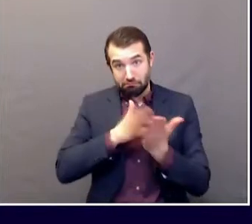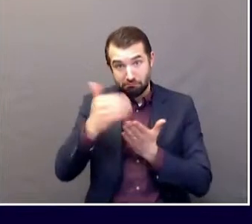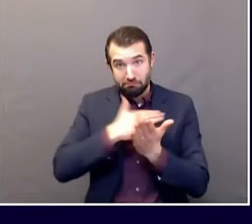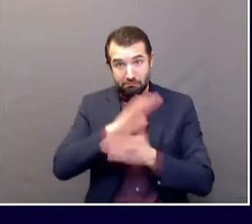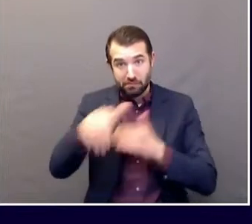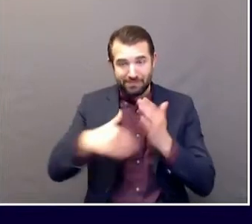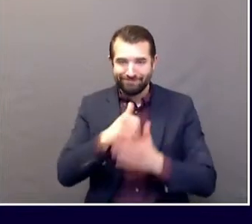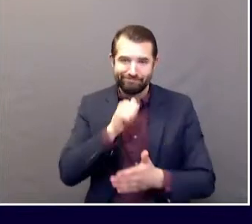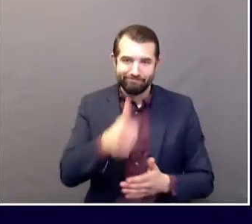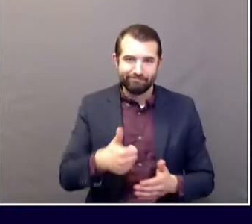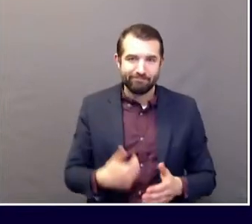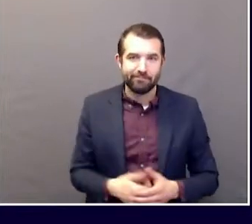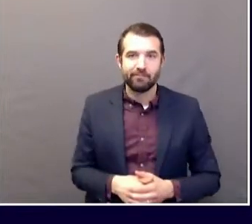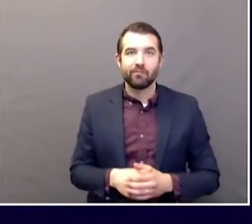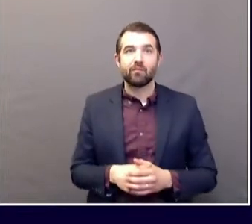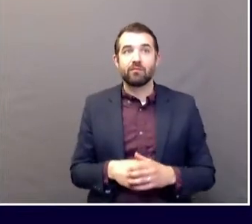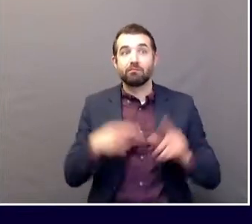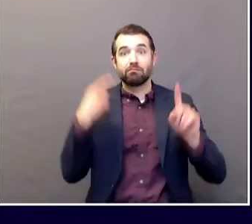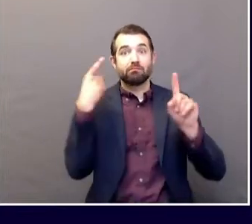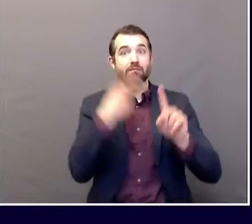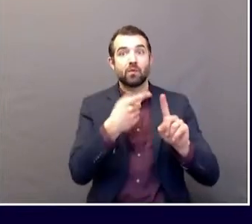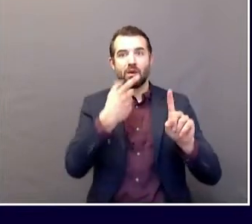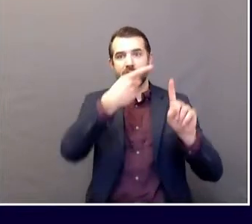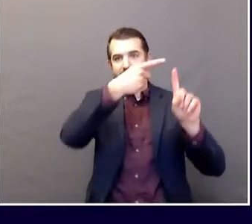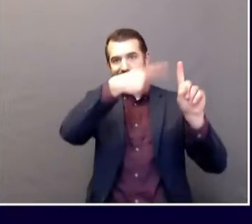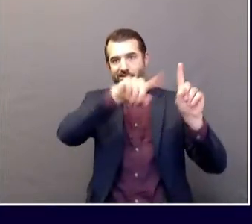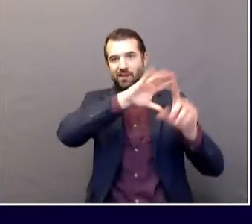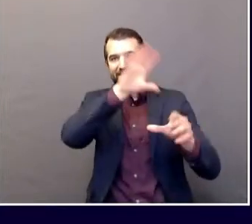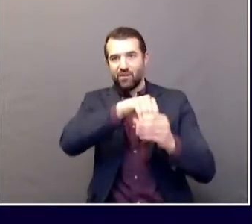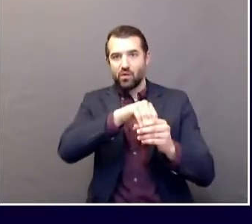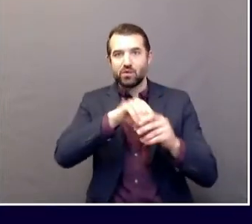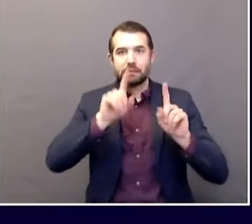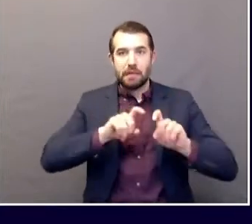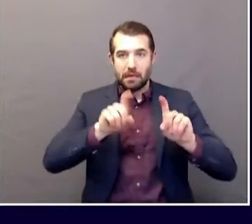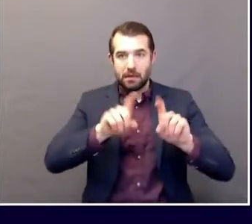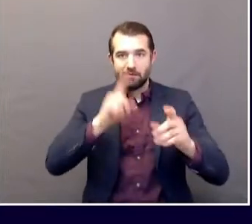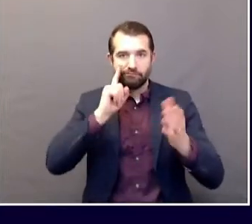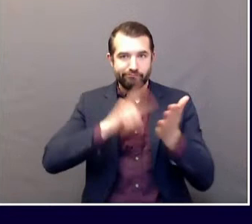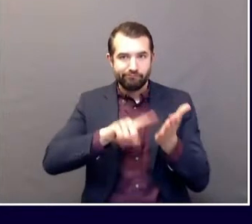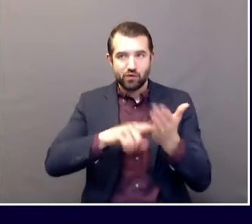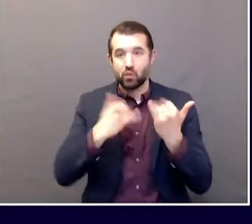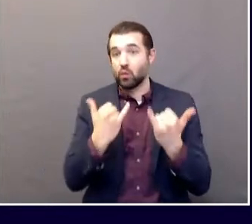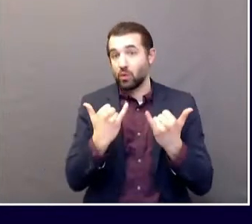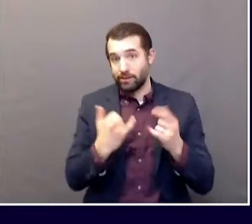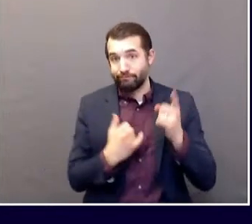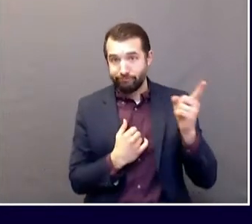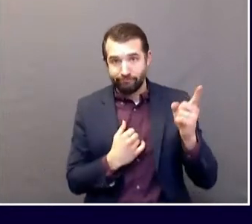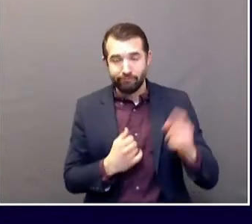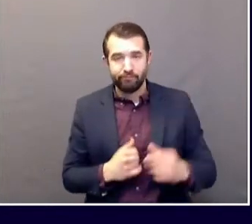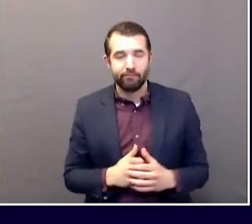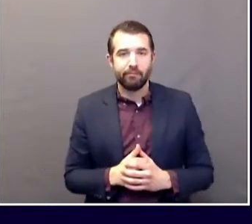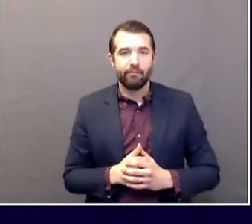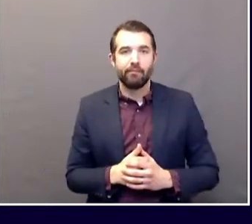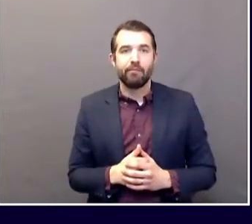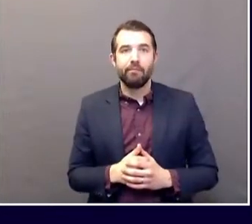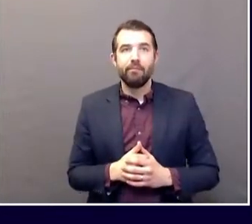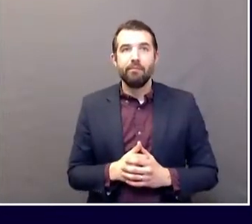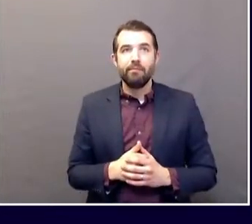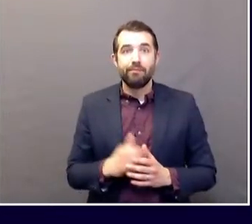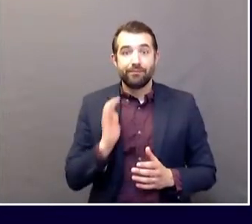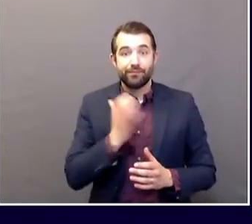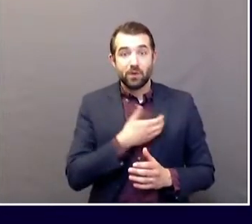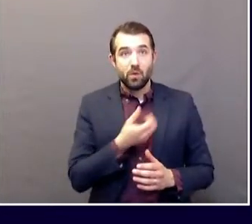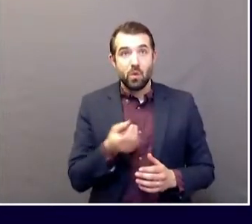perspective, that's where that analysis is happening. And then in our own office of the Attorney General